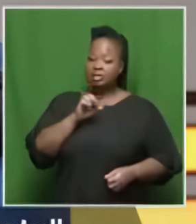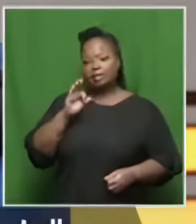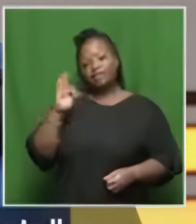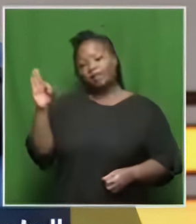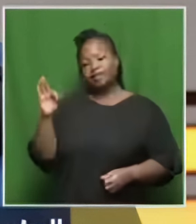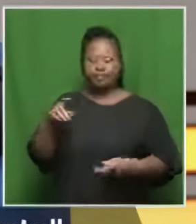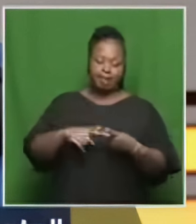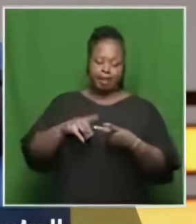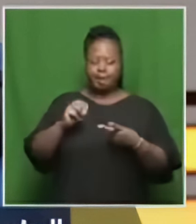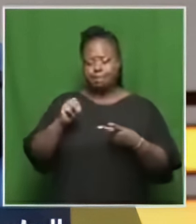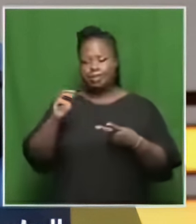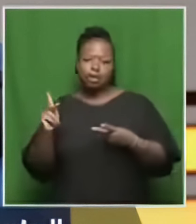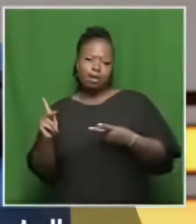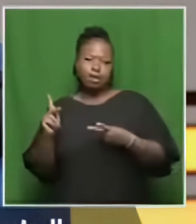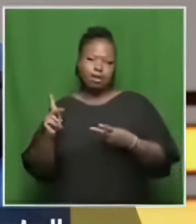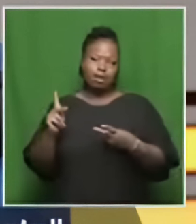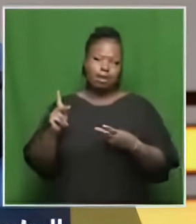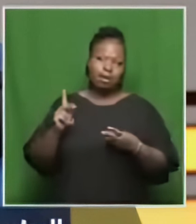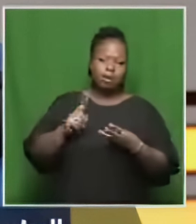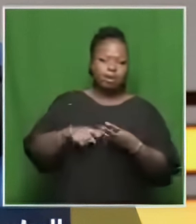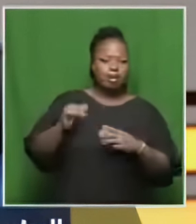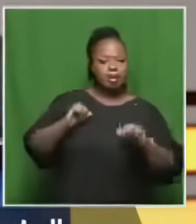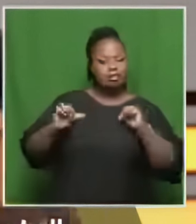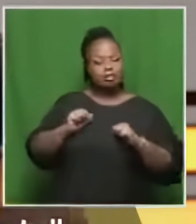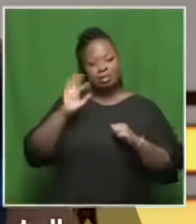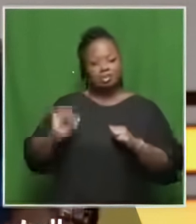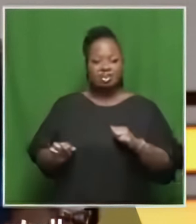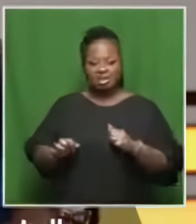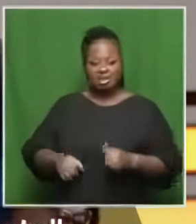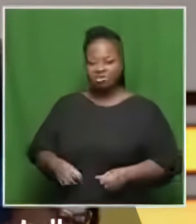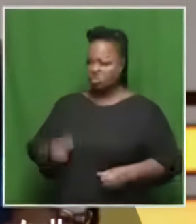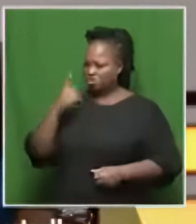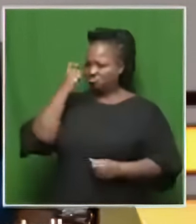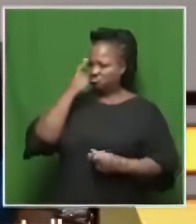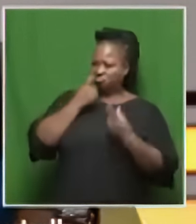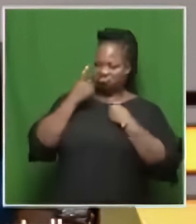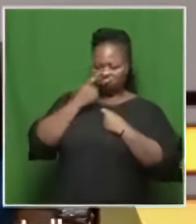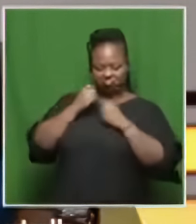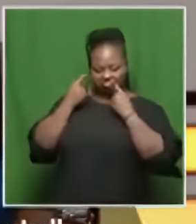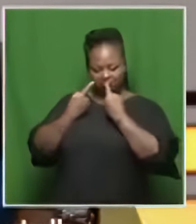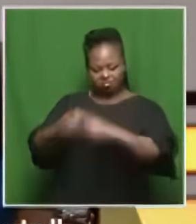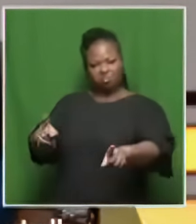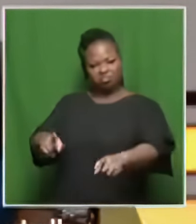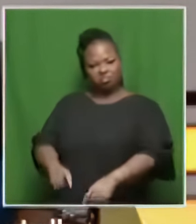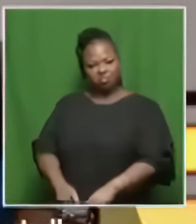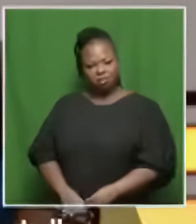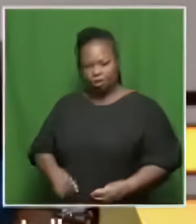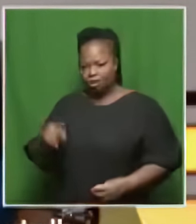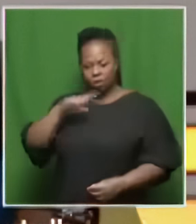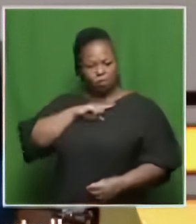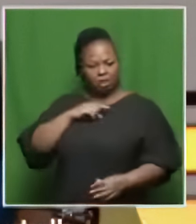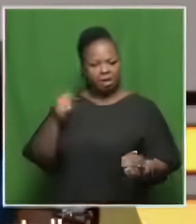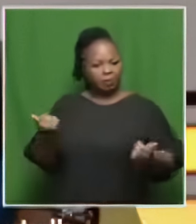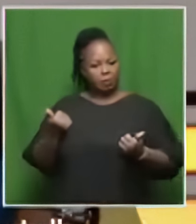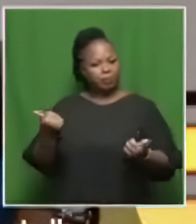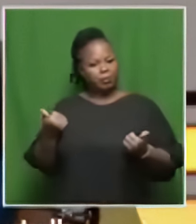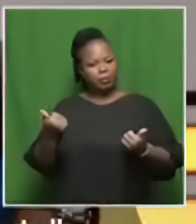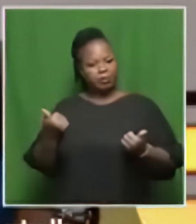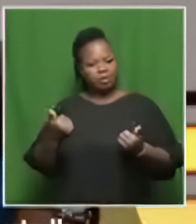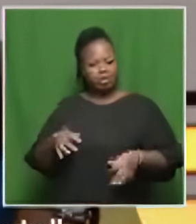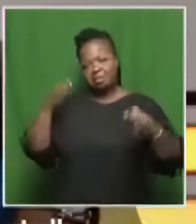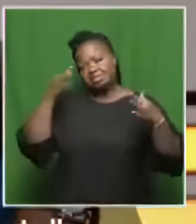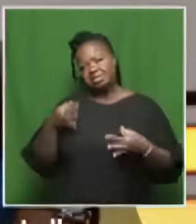EFF, MK, and Action SA are not going to ask me questions because already they've